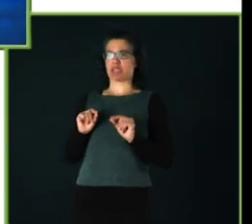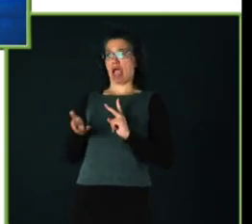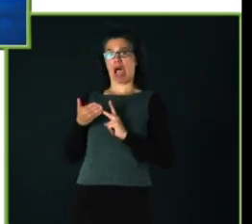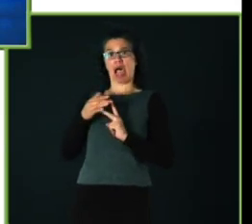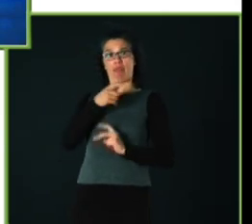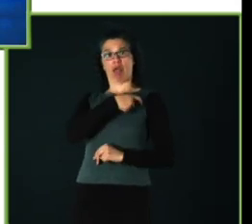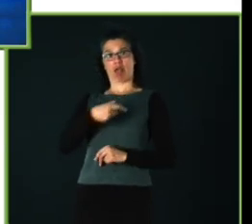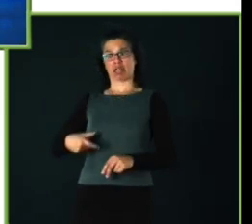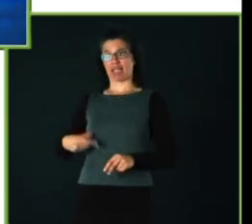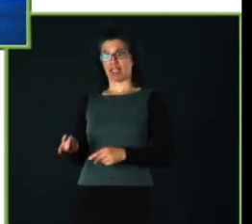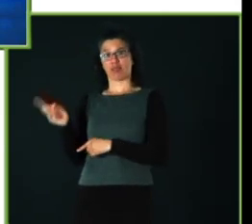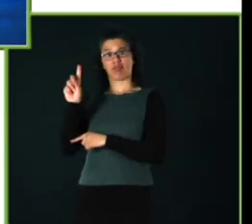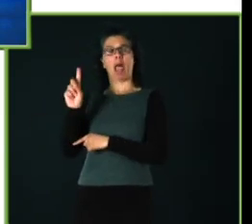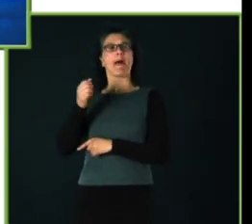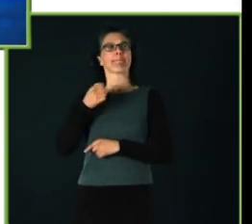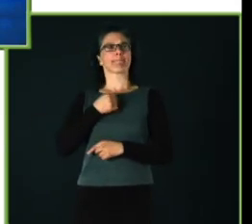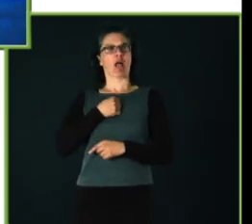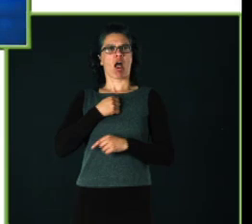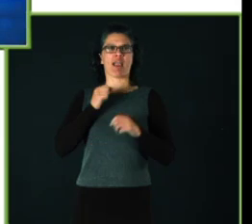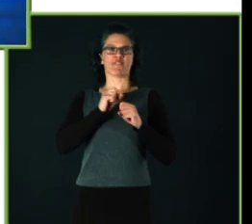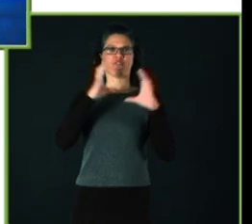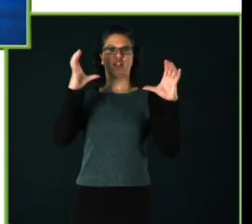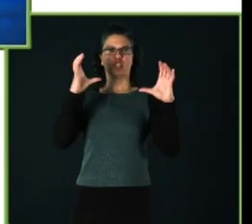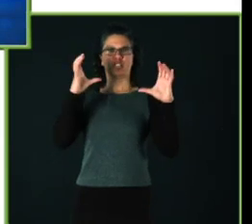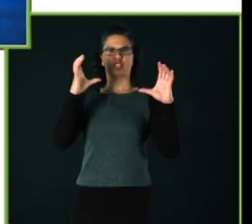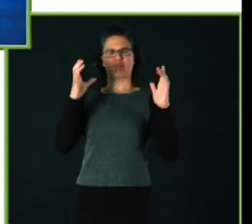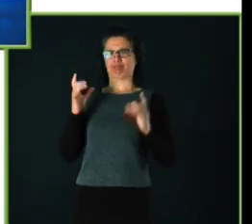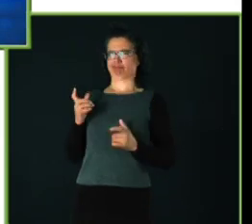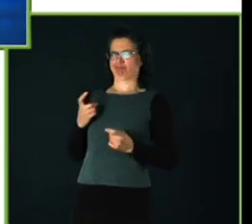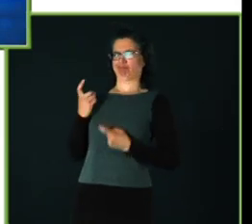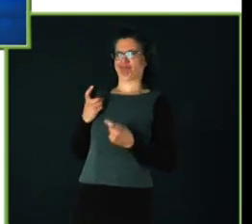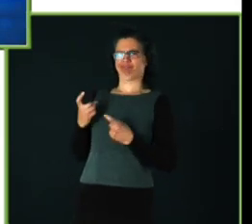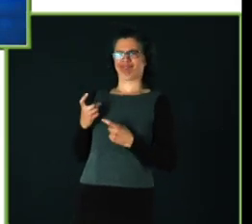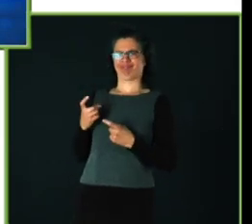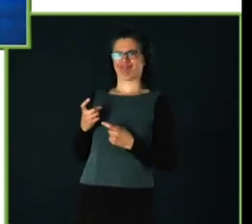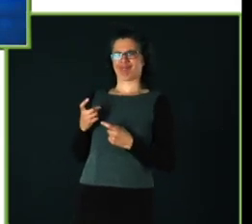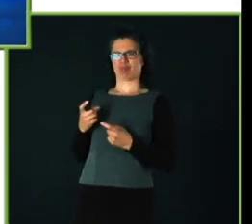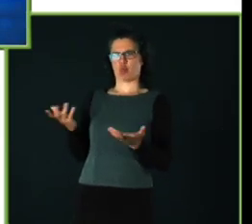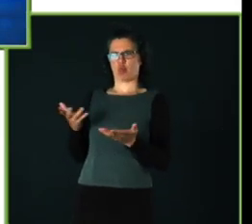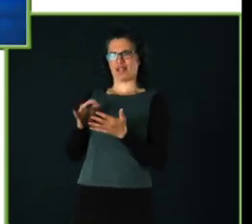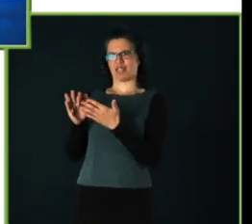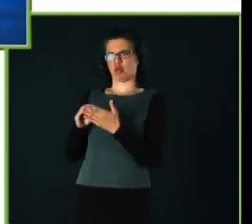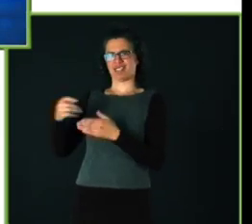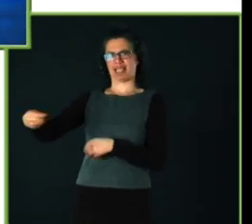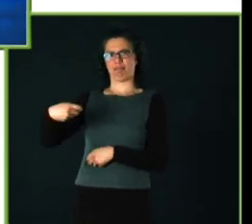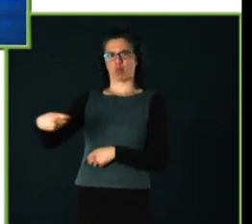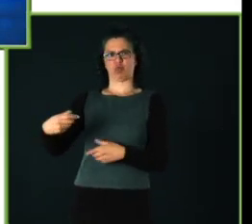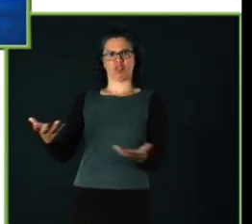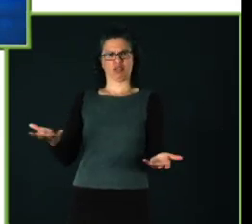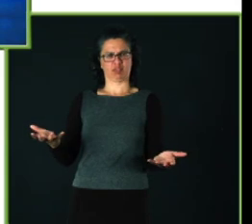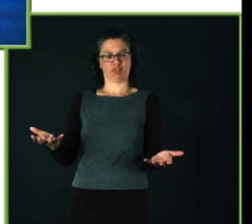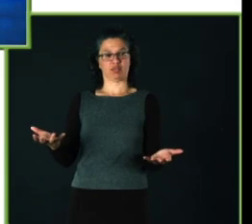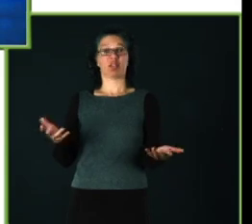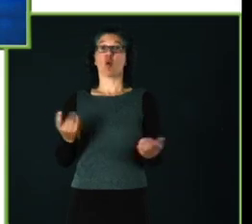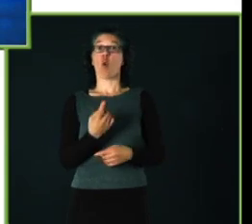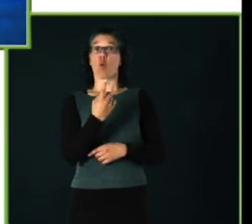me. At the same breath, they talk about community input. So our vision here has already been decided. There's one in our